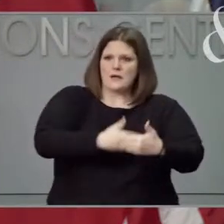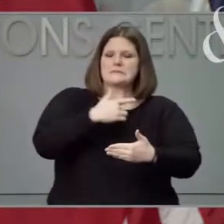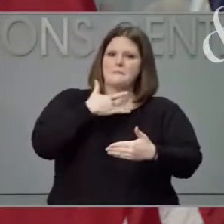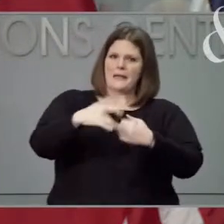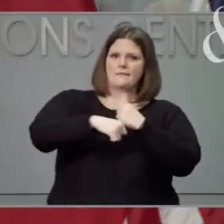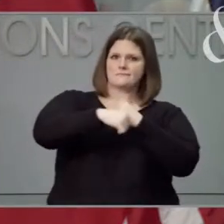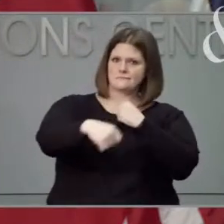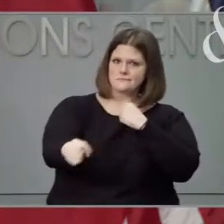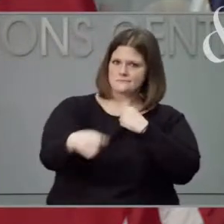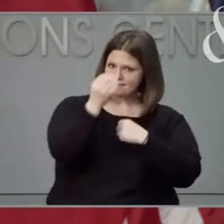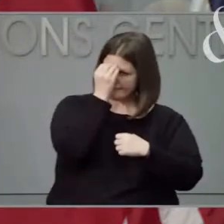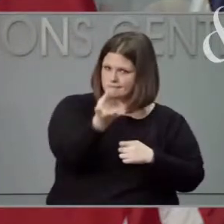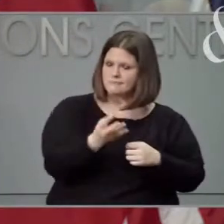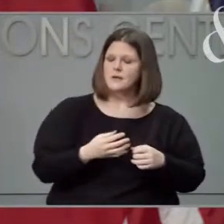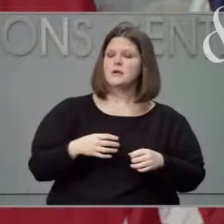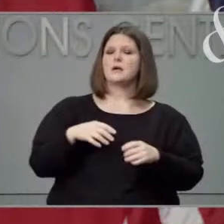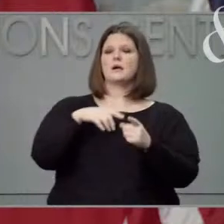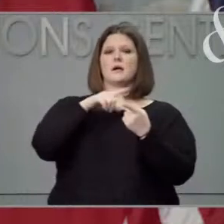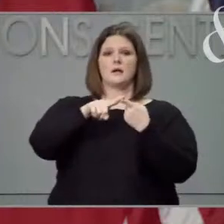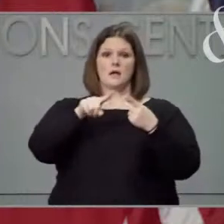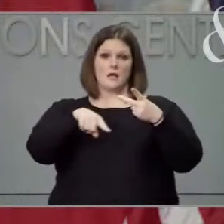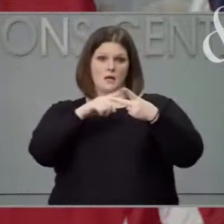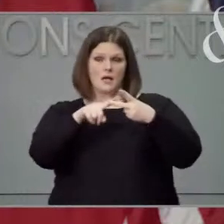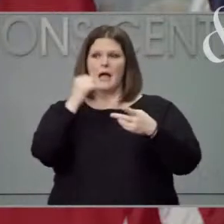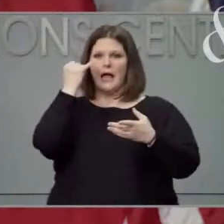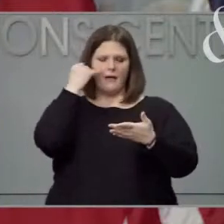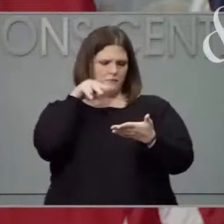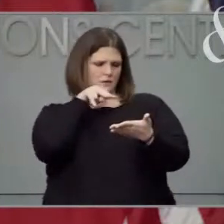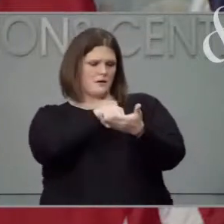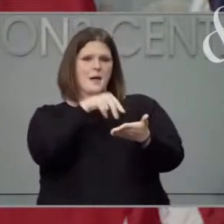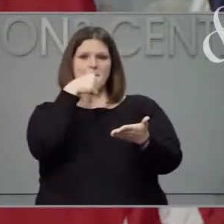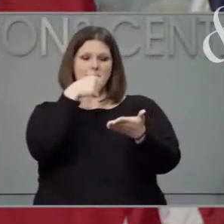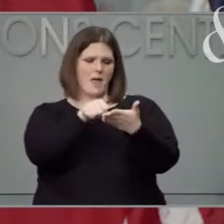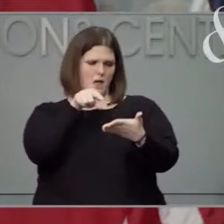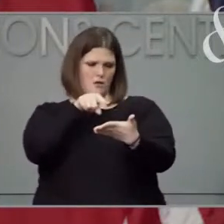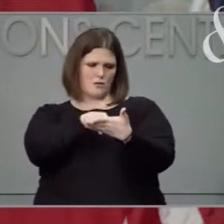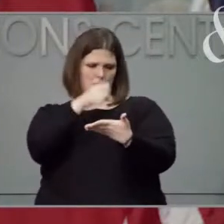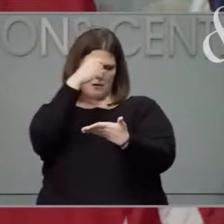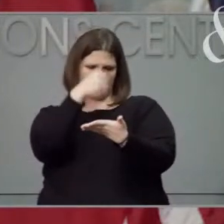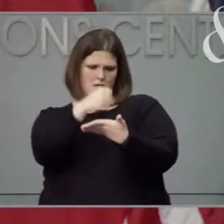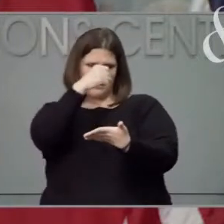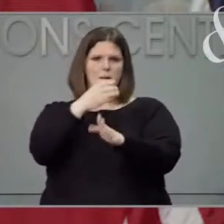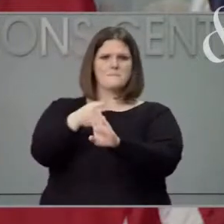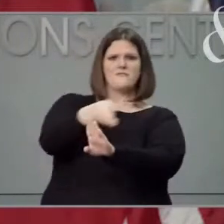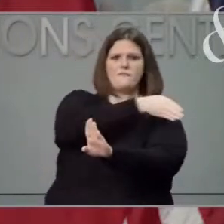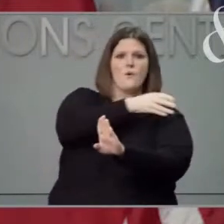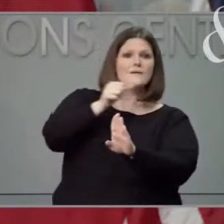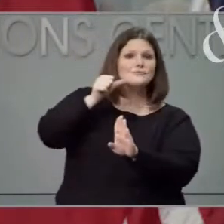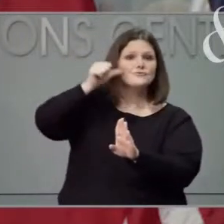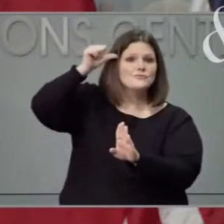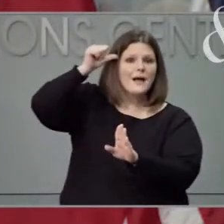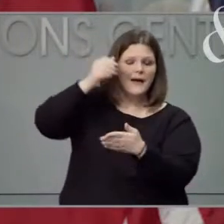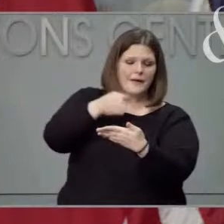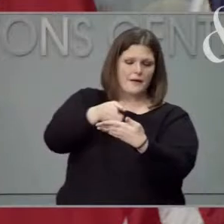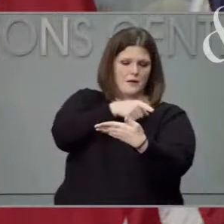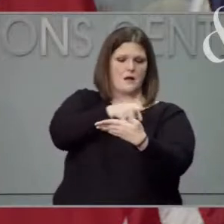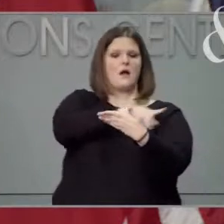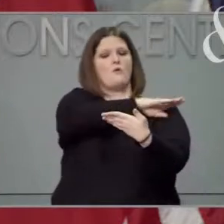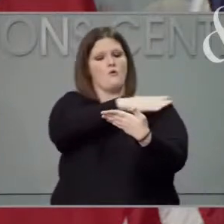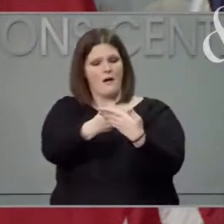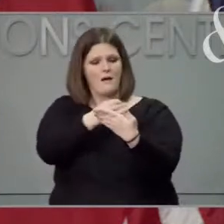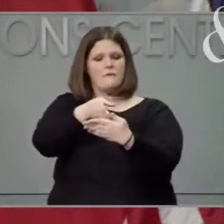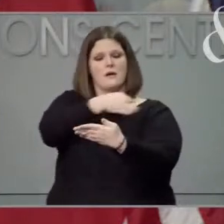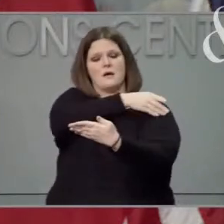just monitor if they were postmarked yesterday, it's obviously going to be 2 to 3 days in the mail, most likely, before we'll